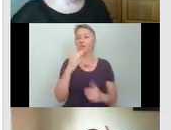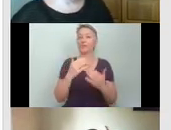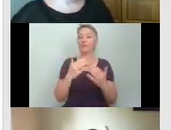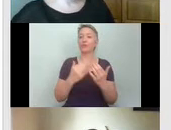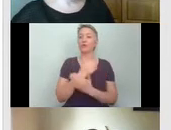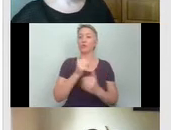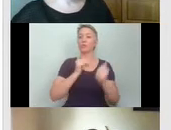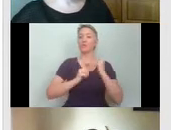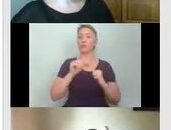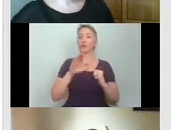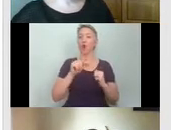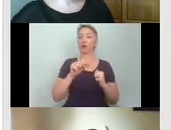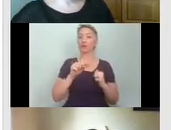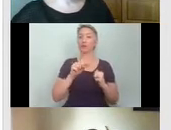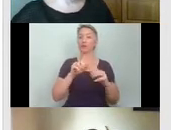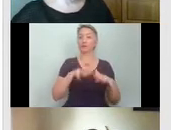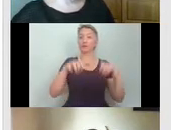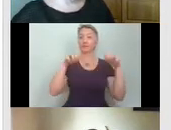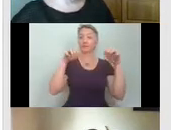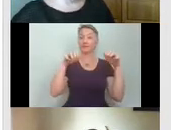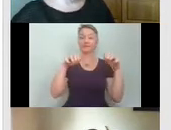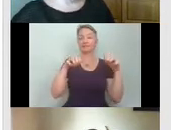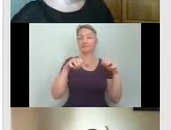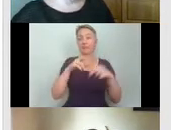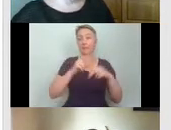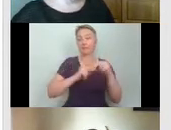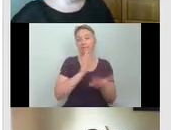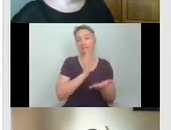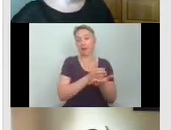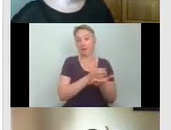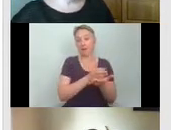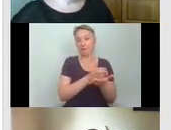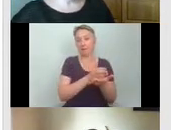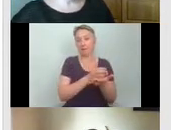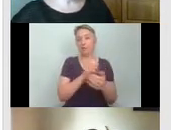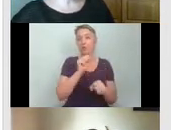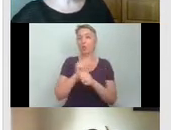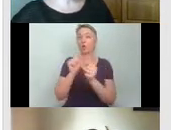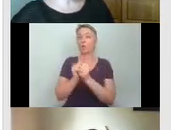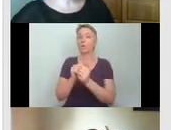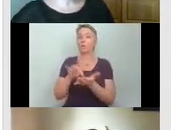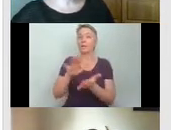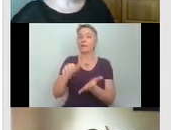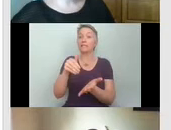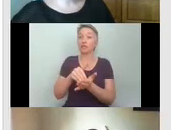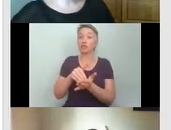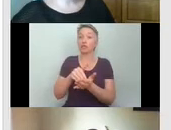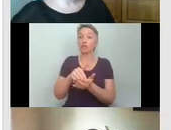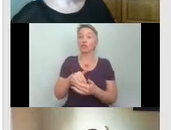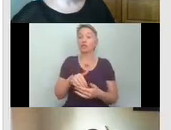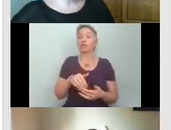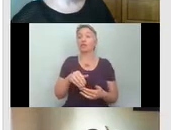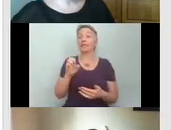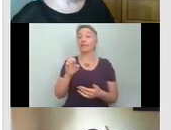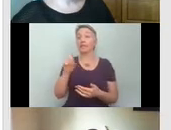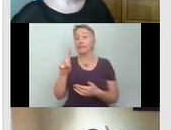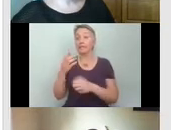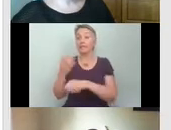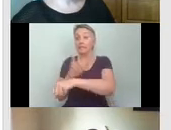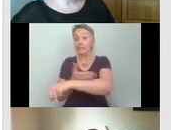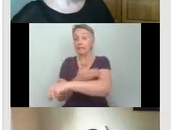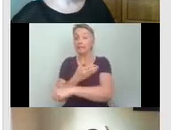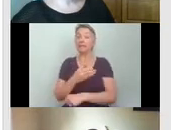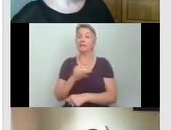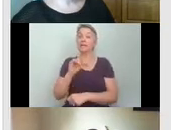been stopped while work on the strategic plan projects in the medical center, the ED inpatient tower, and